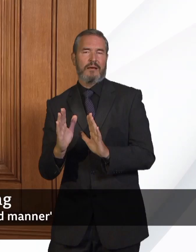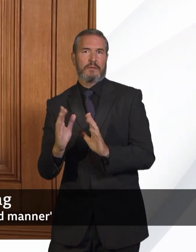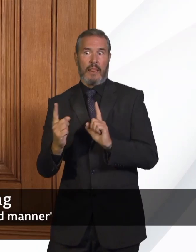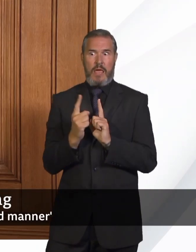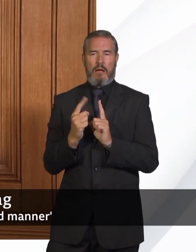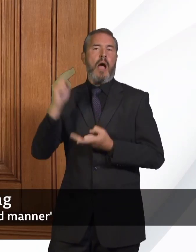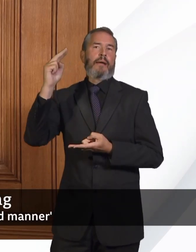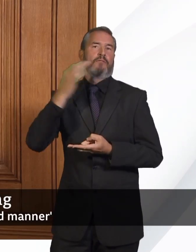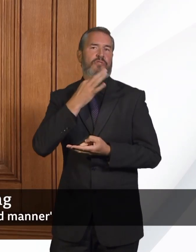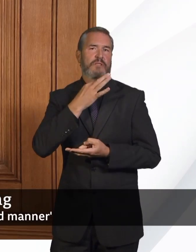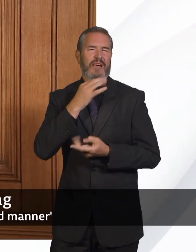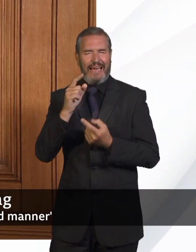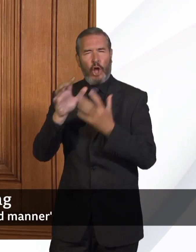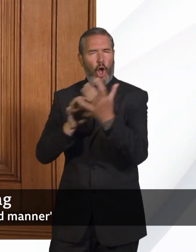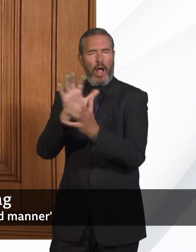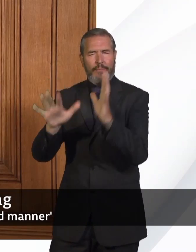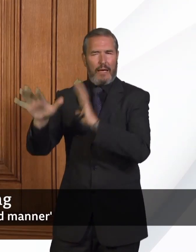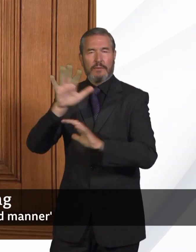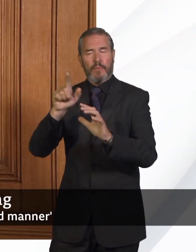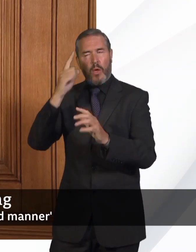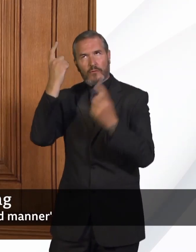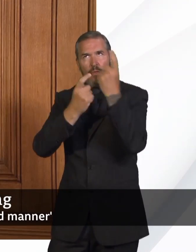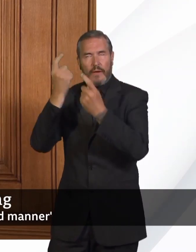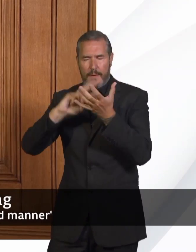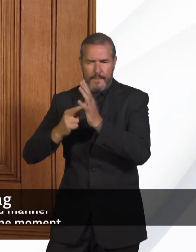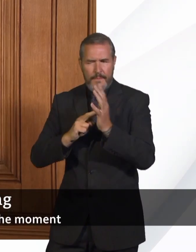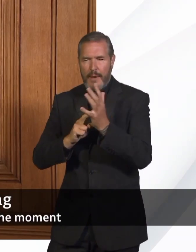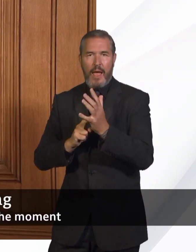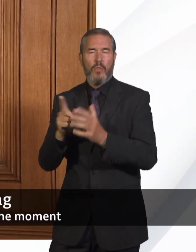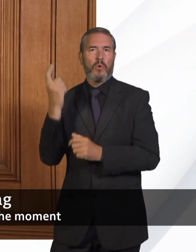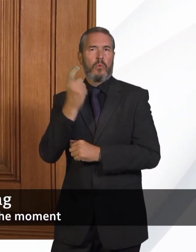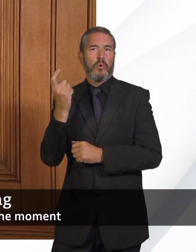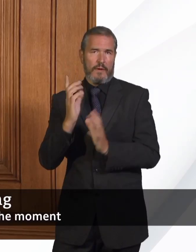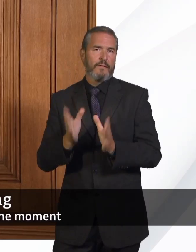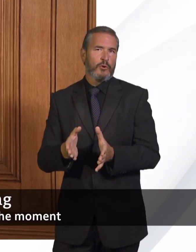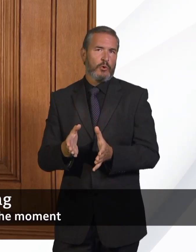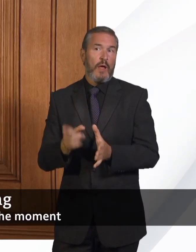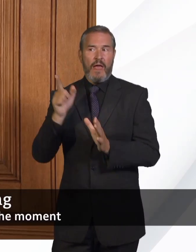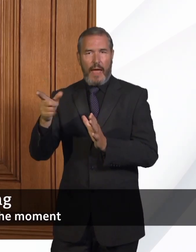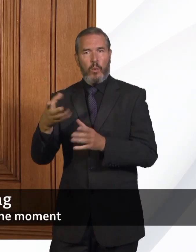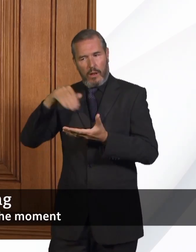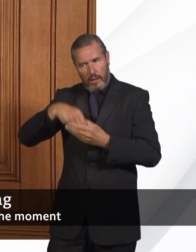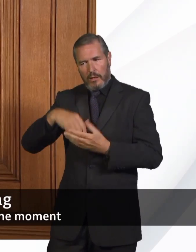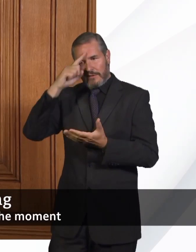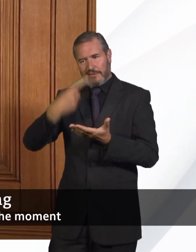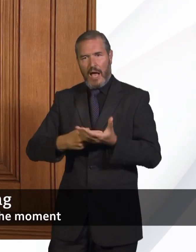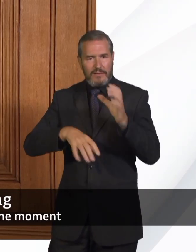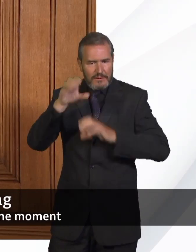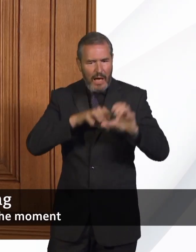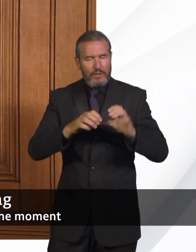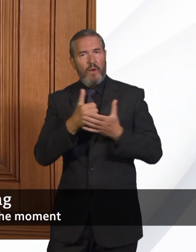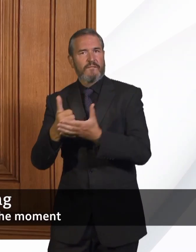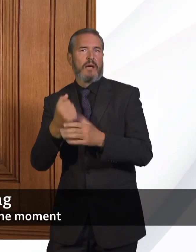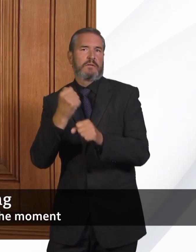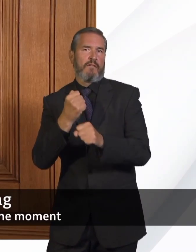And it's that complicated sort of series of considerations that will cause the scientists to give advice